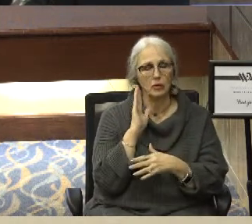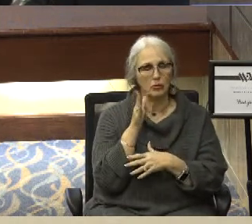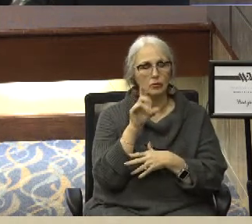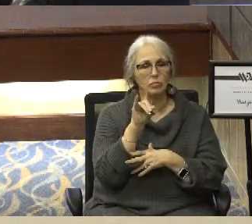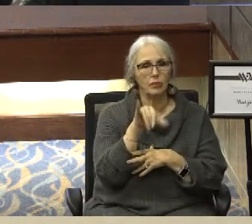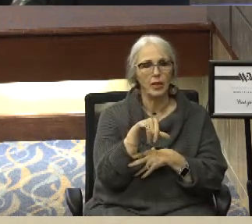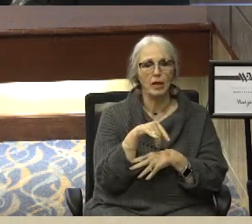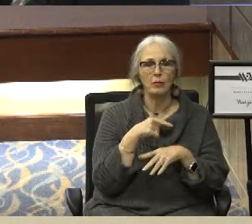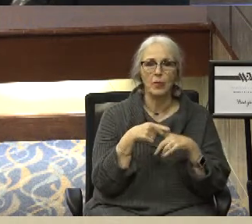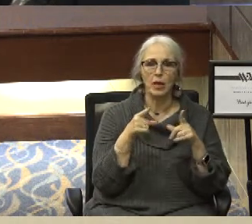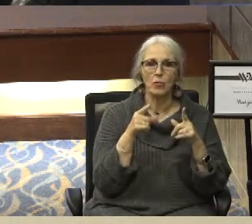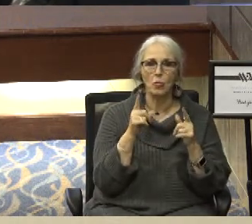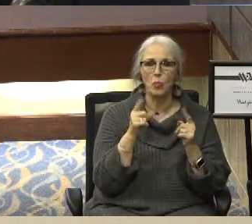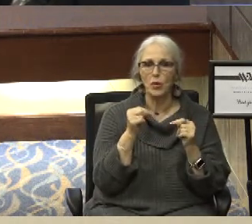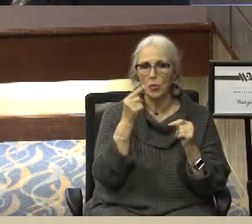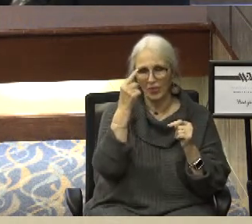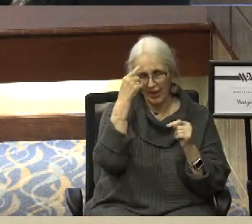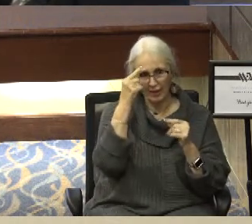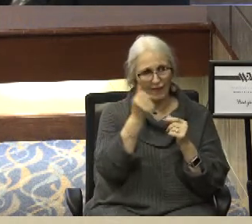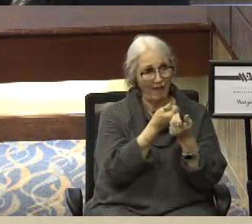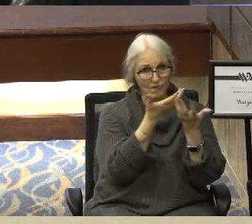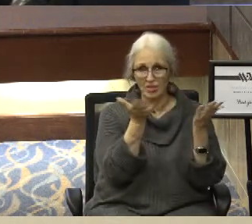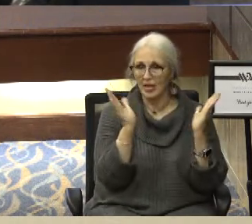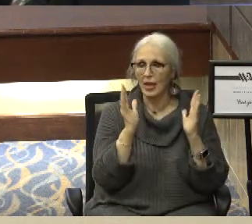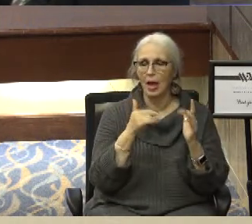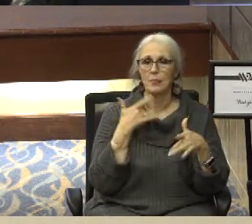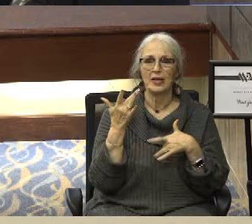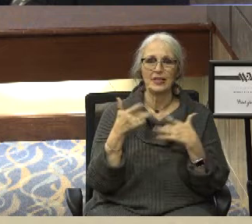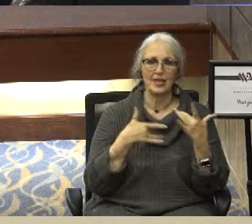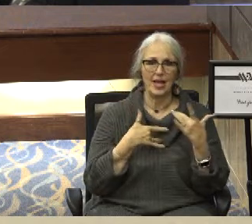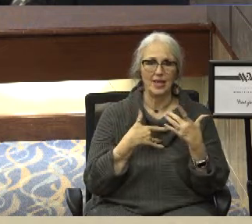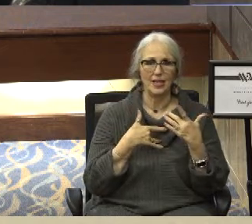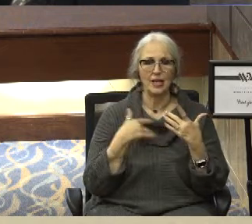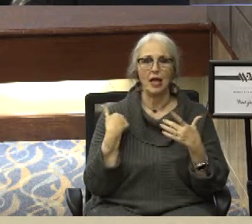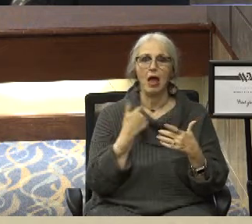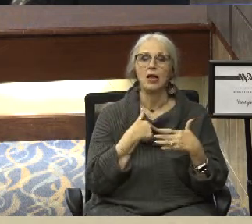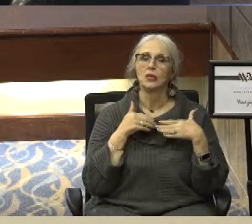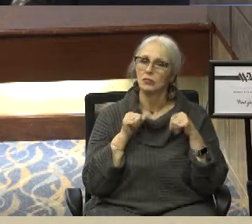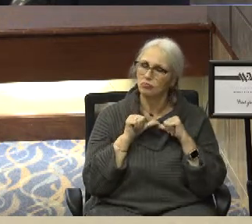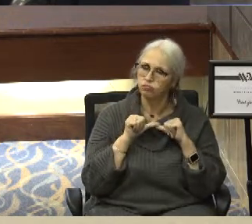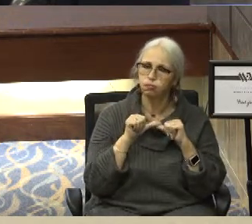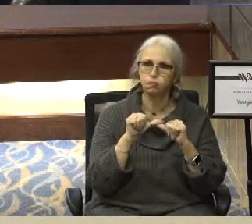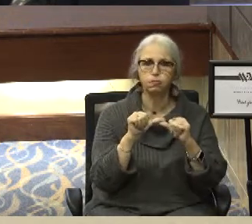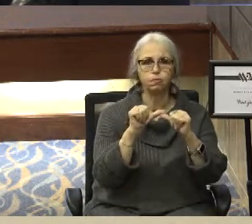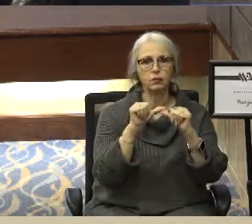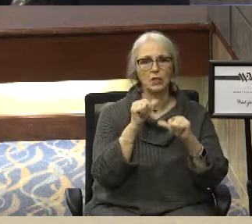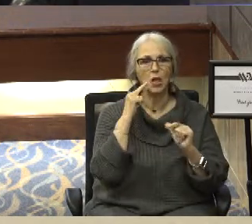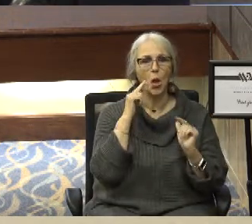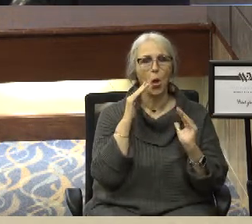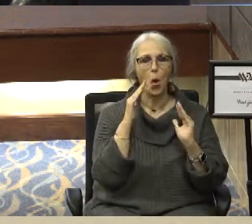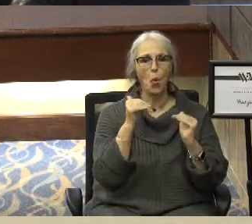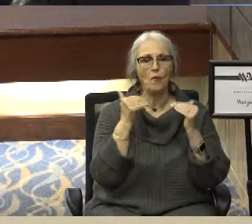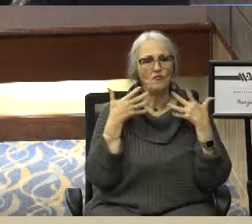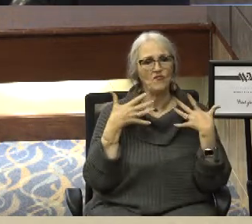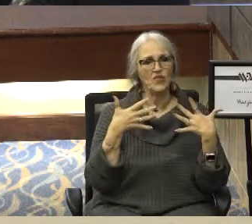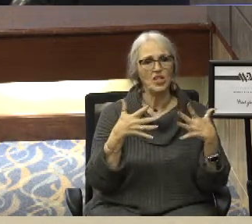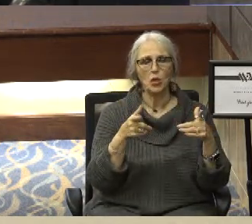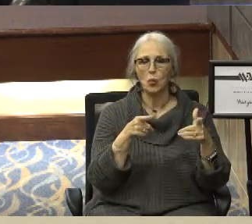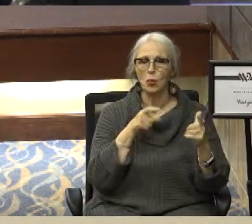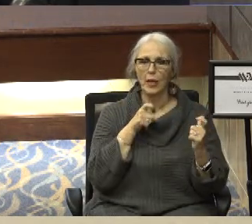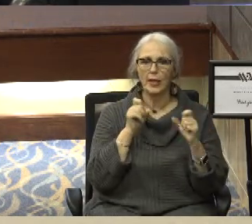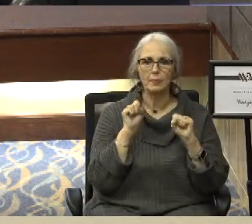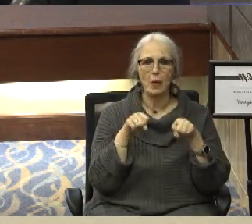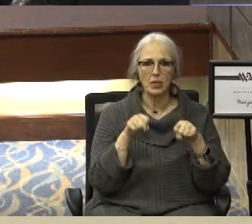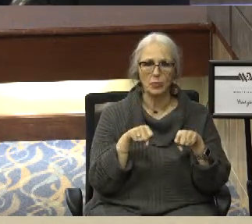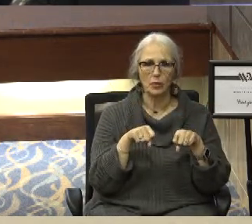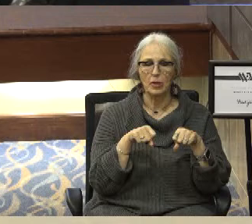But all things considered, I'm excited for this to move forward and just hope that we can do it as quickly as possible. And so